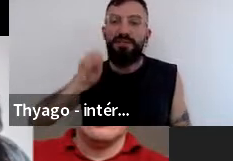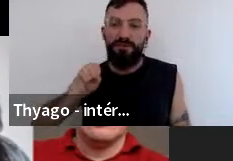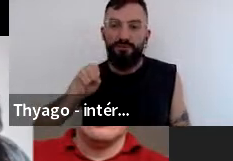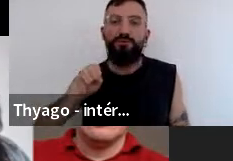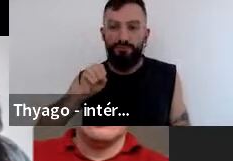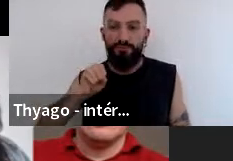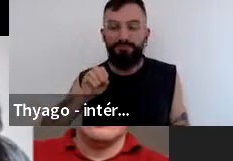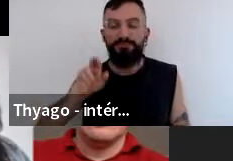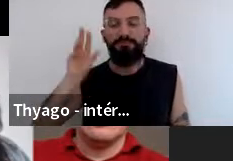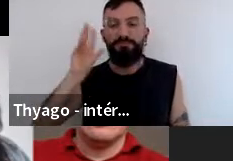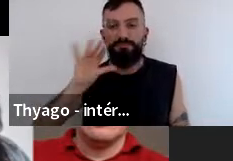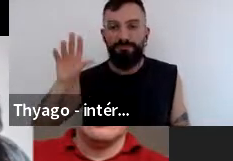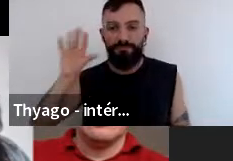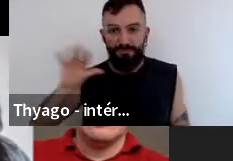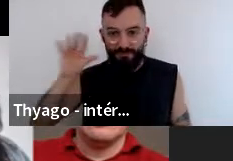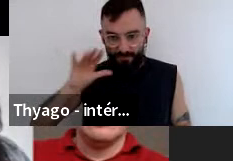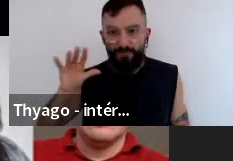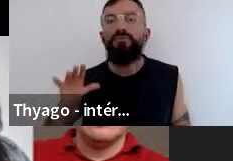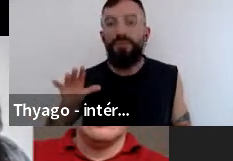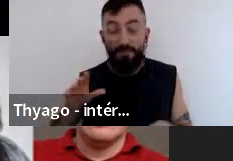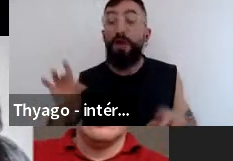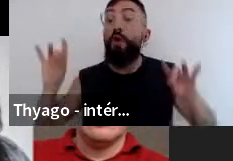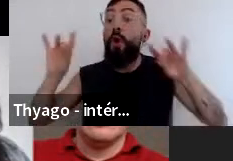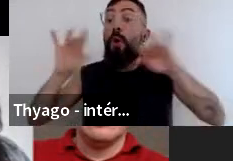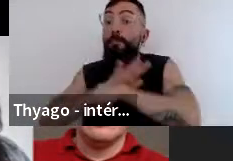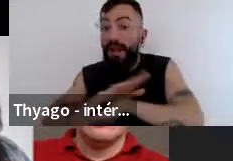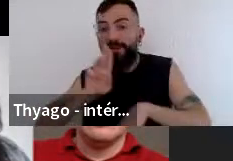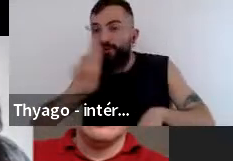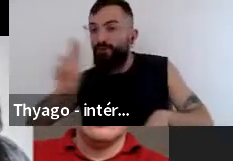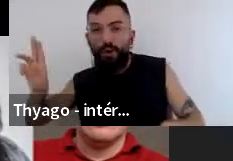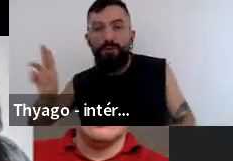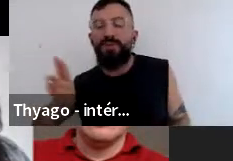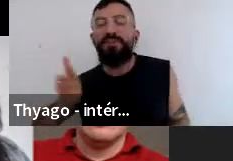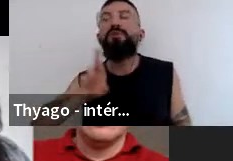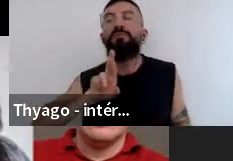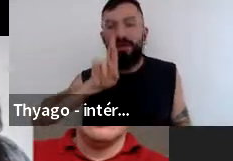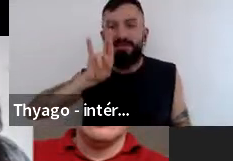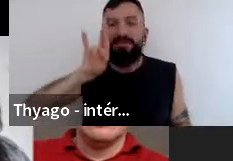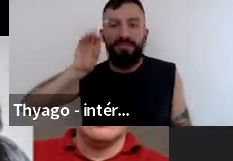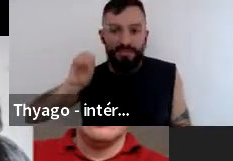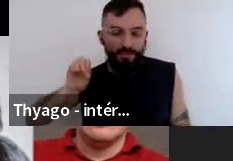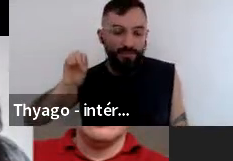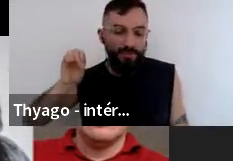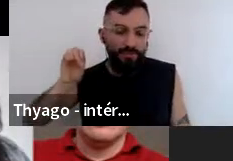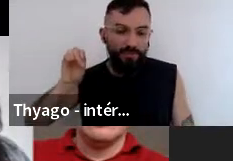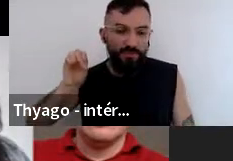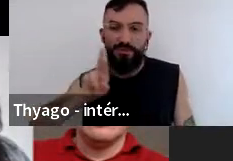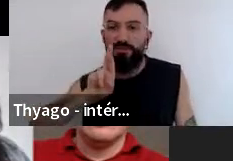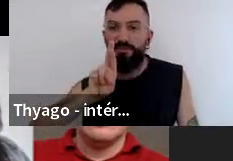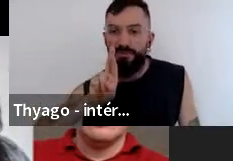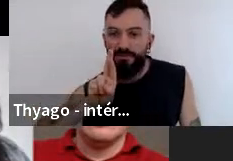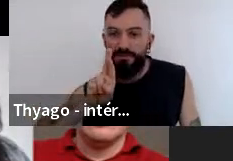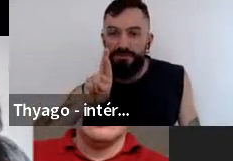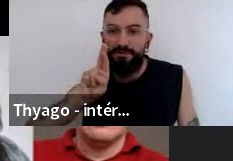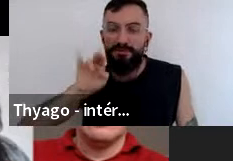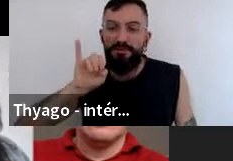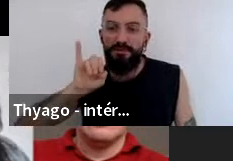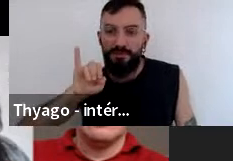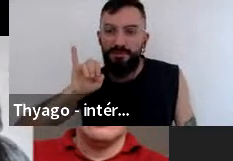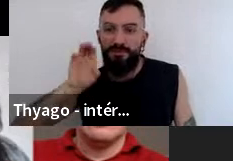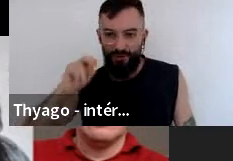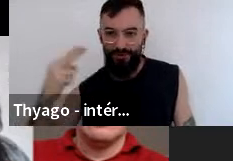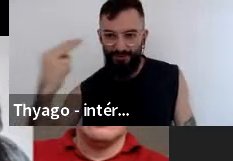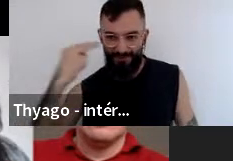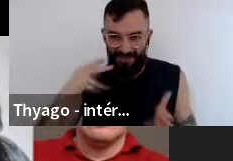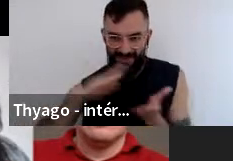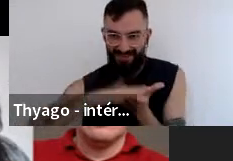total fingerspelling, but as you can see, our interpreter, this sign consists of fingerspelling the